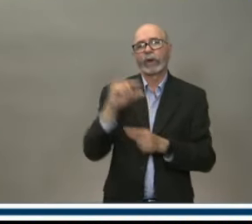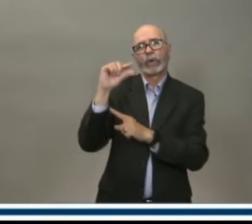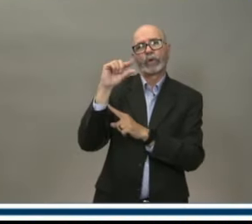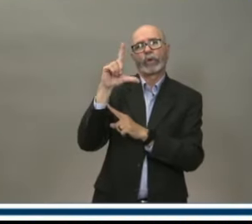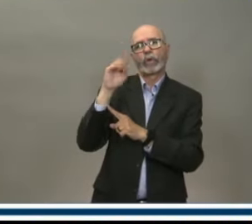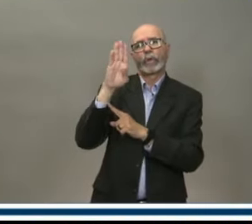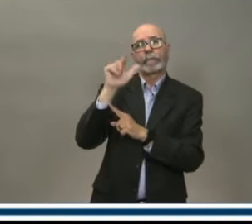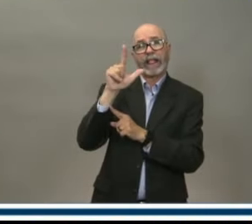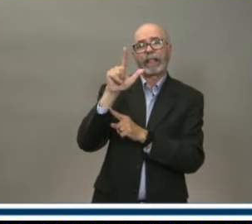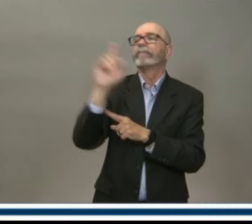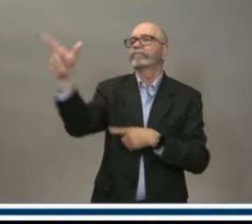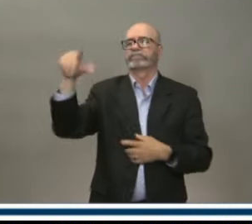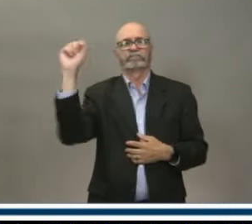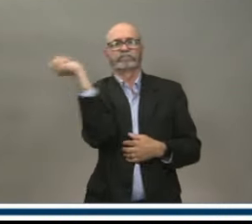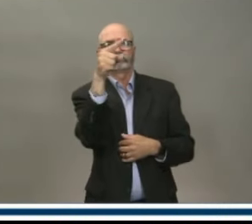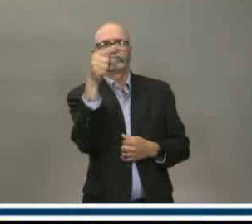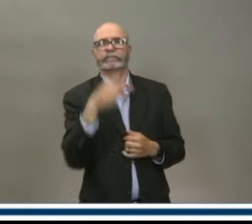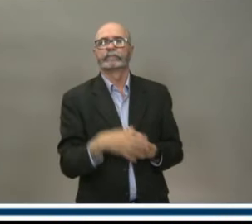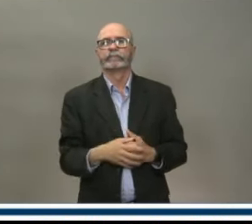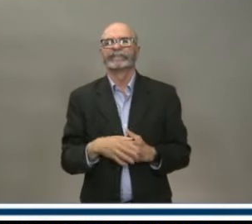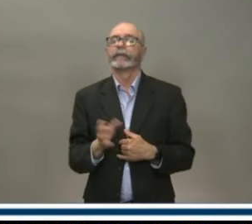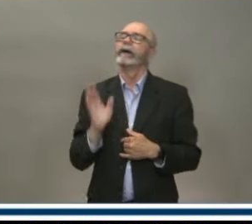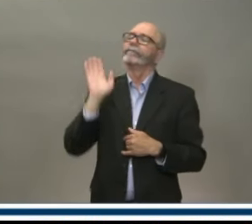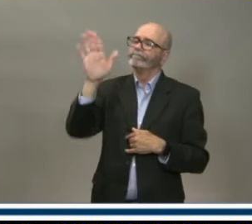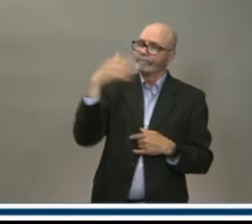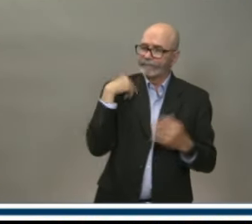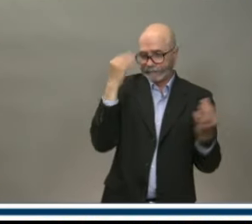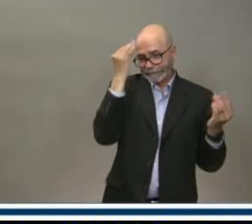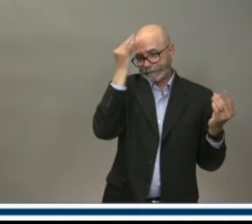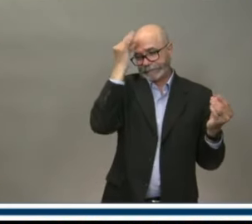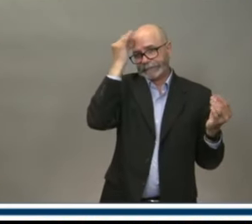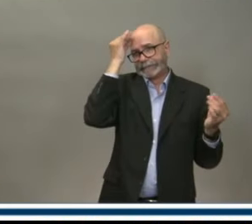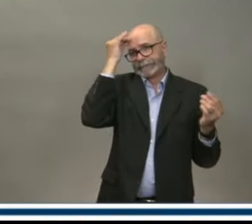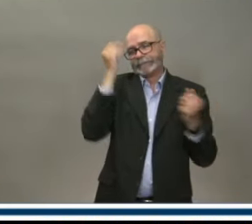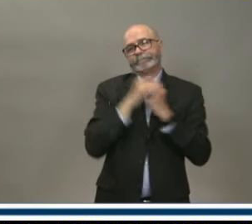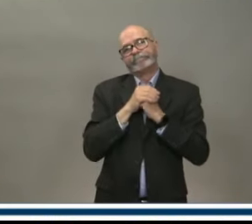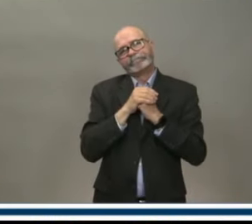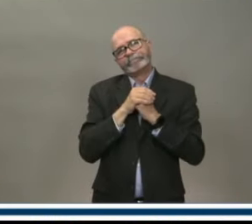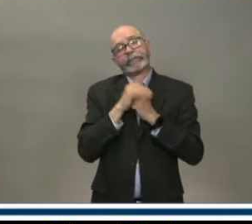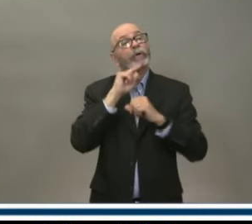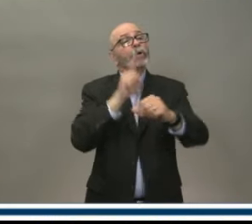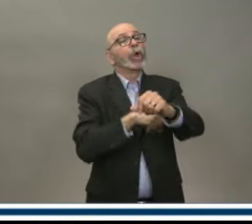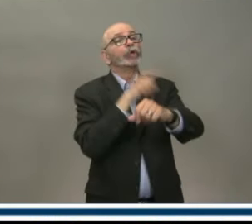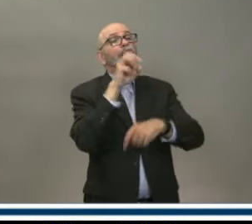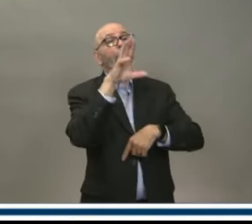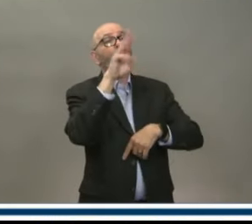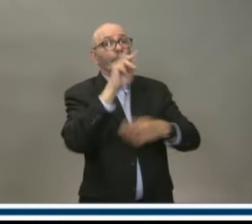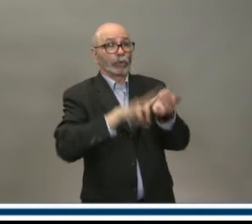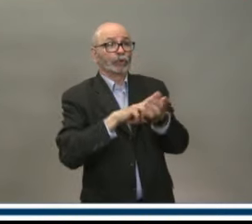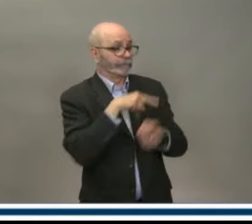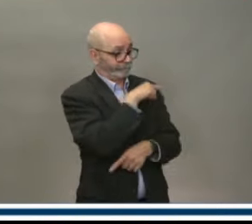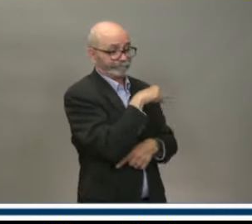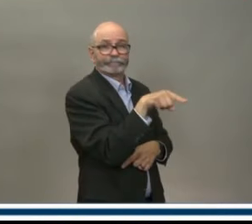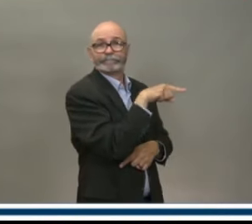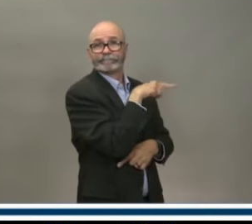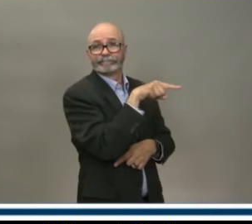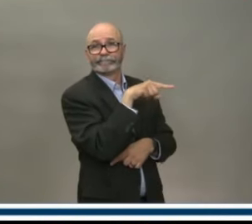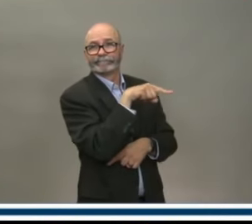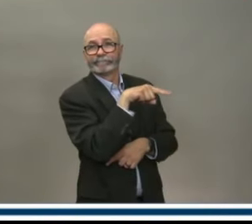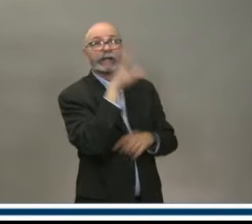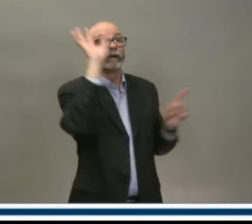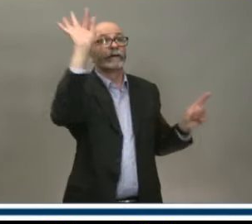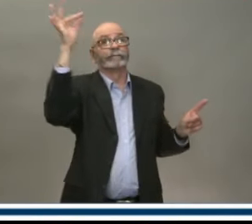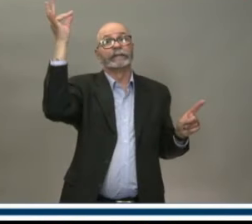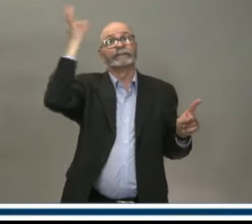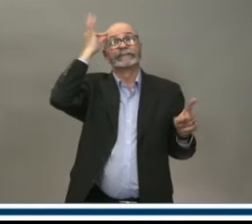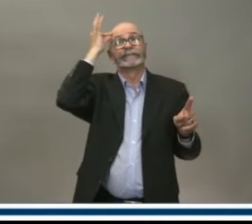Hi, good afternoon. I'm just wondering about, in terms of long-term care, federal guidelines are recommending that long-term care staff